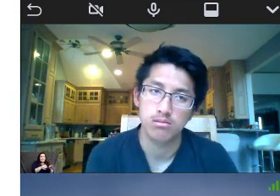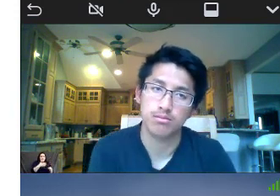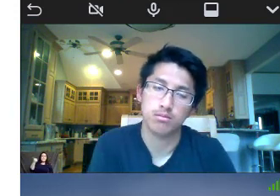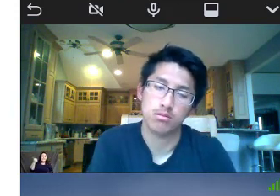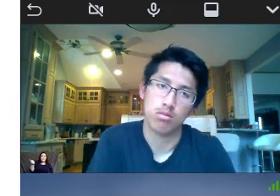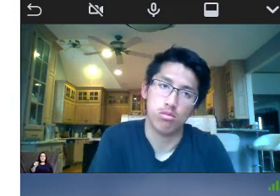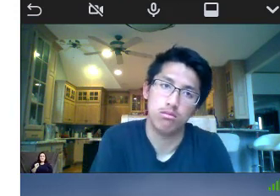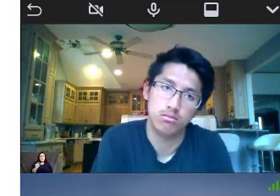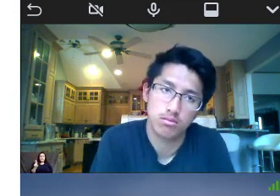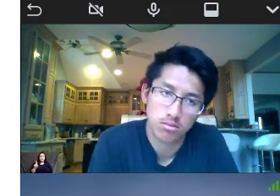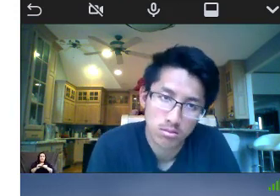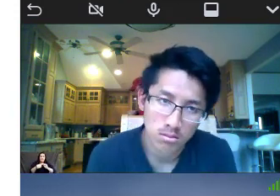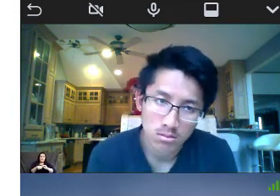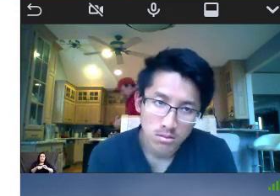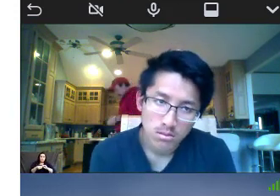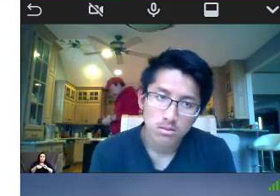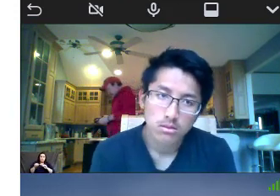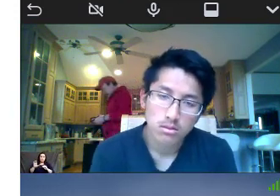us find the convection.